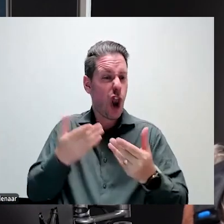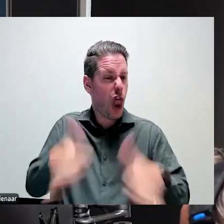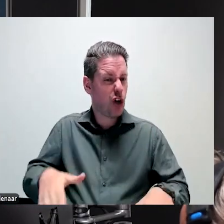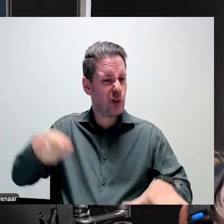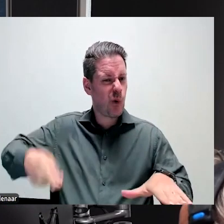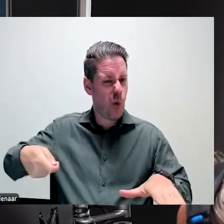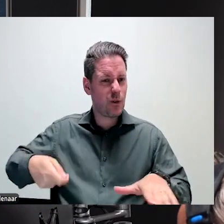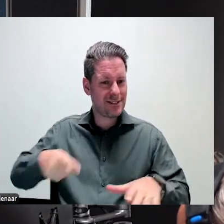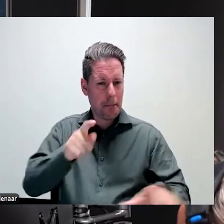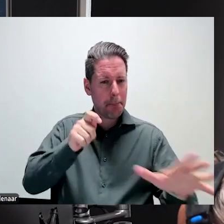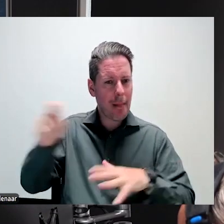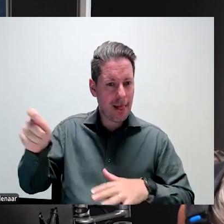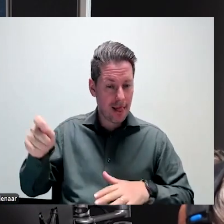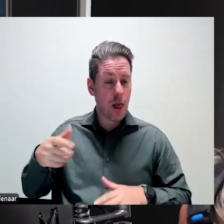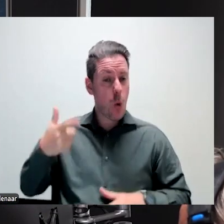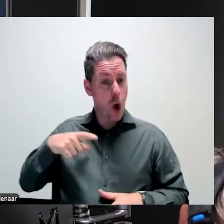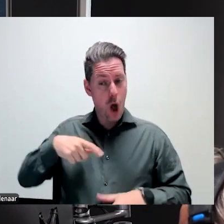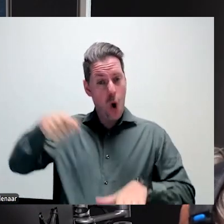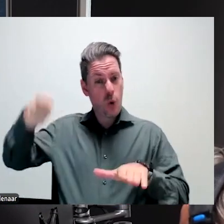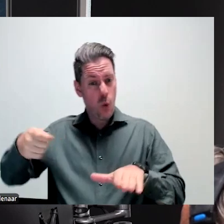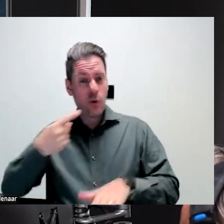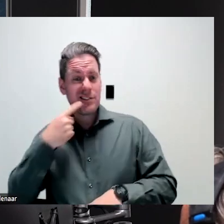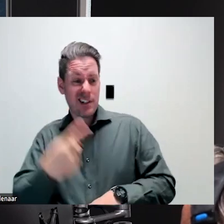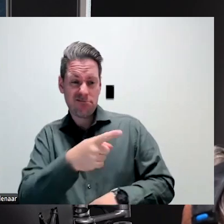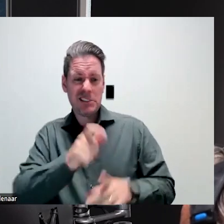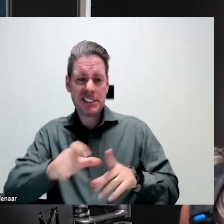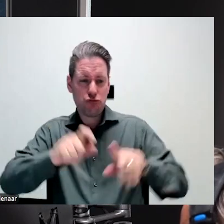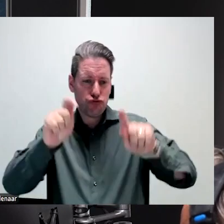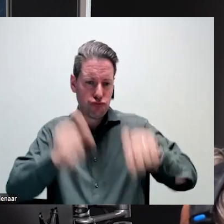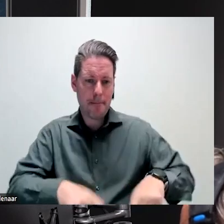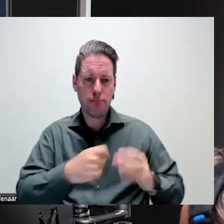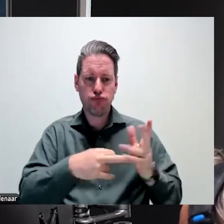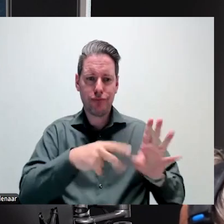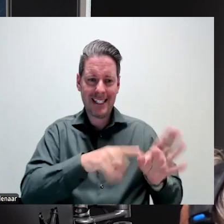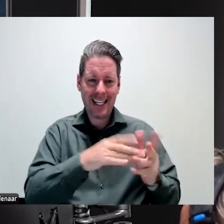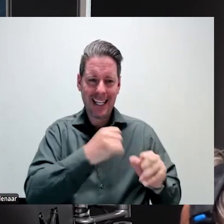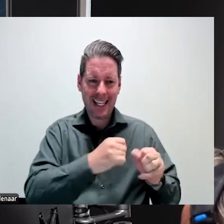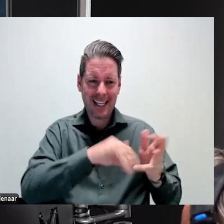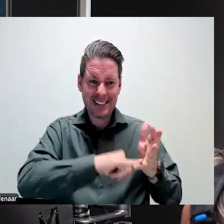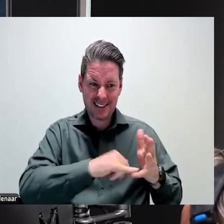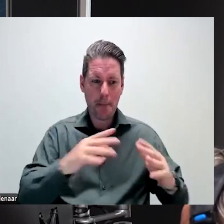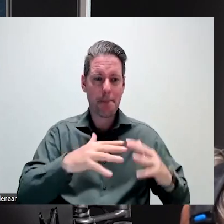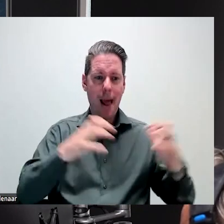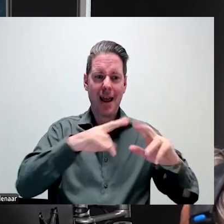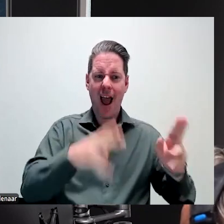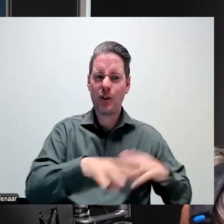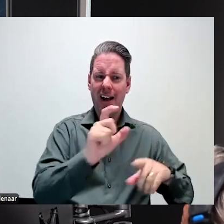of probabilities he had raped his colleague Brittany Higgins at Parliament House in Canberra in 2019. That ruling came from a failed